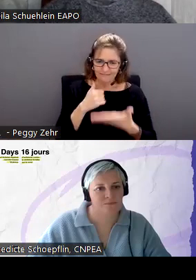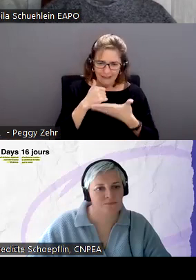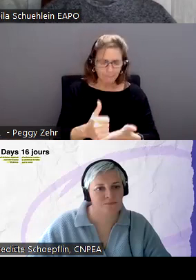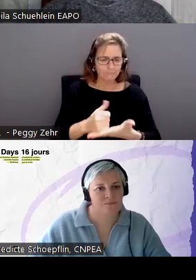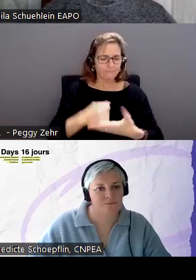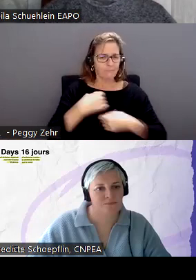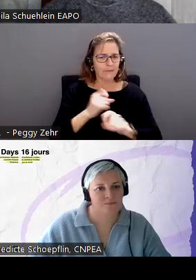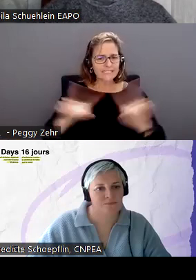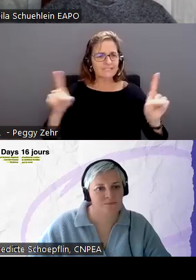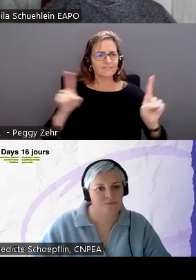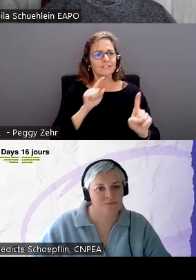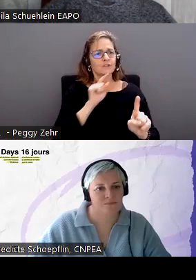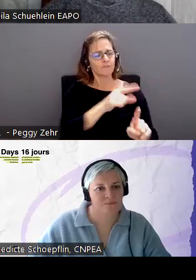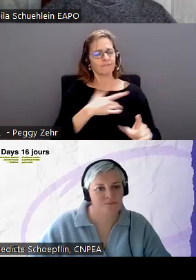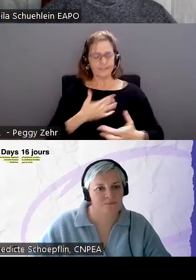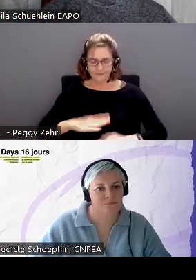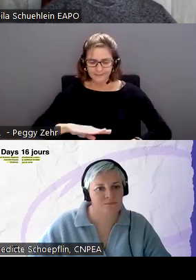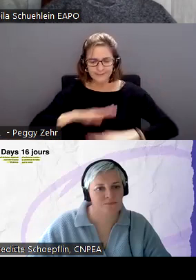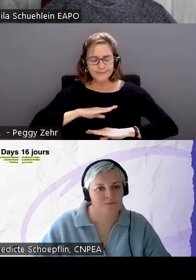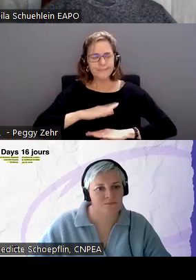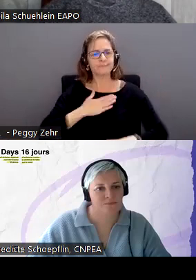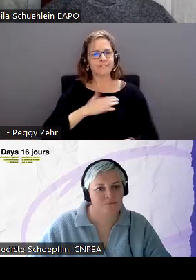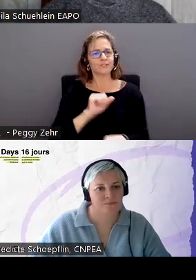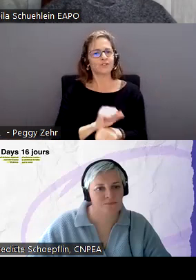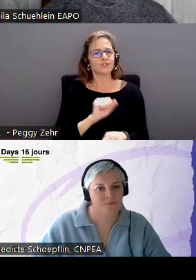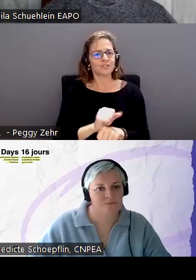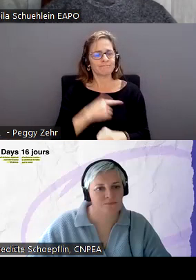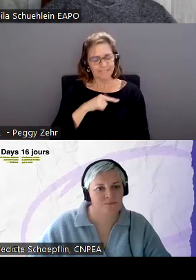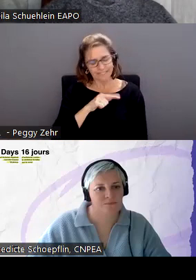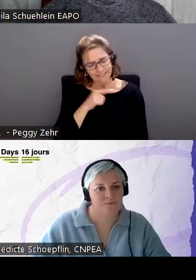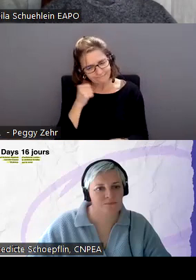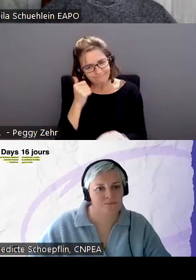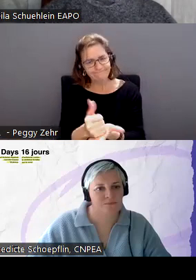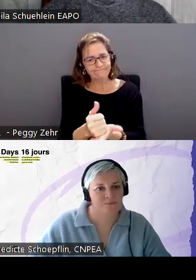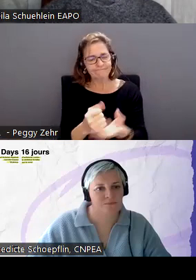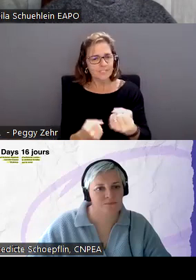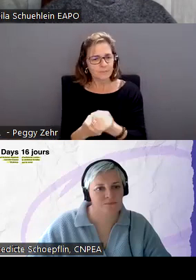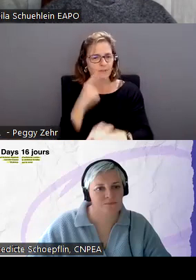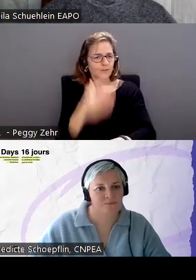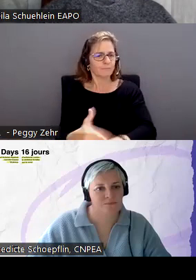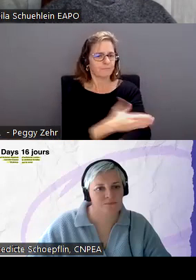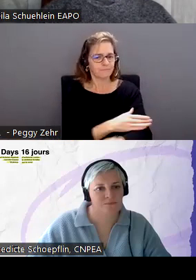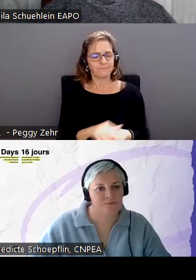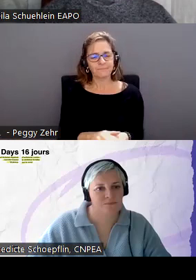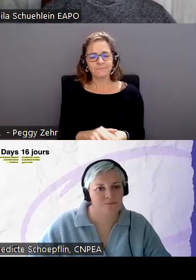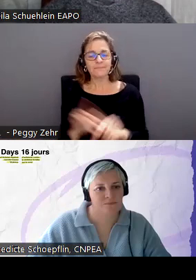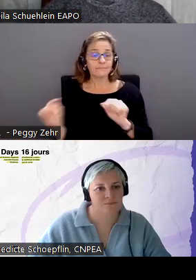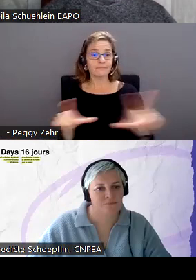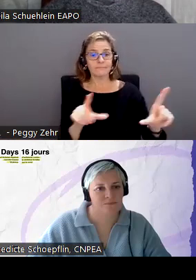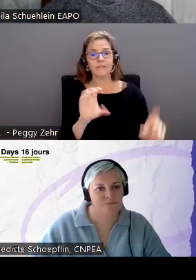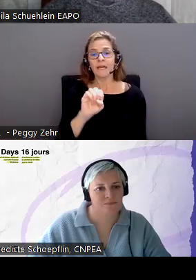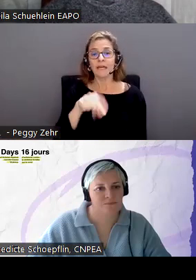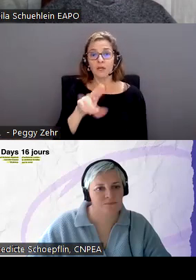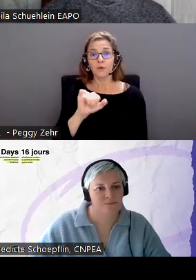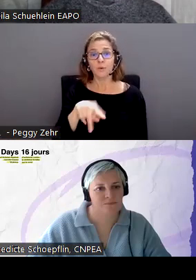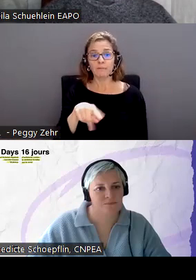is that makes you feel like you're contributing. This is Equip Healthcare, the website. Honestly, there's so